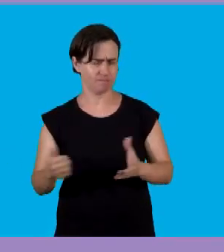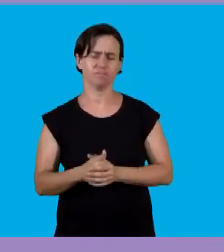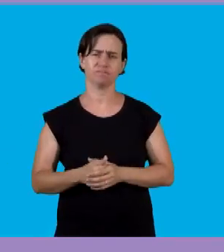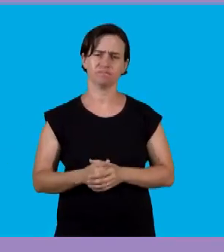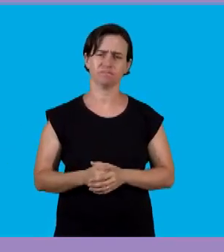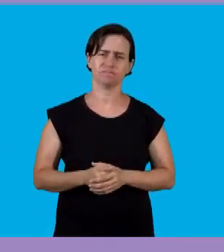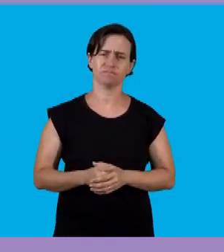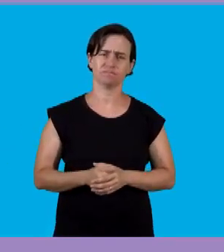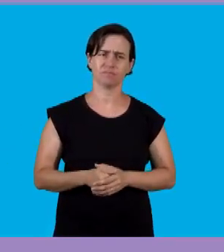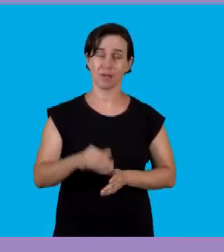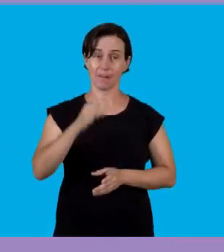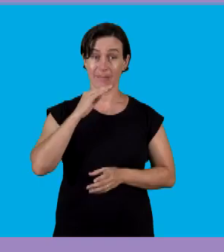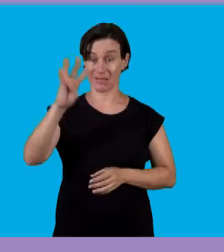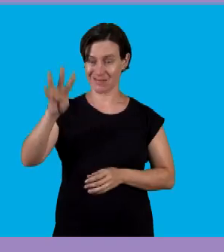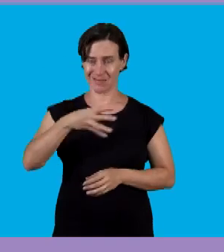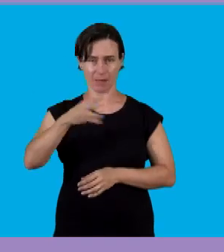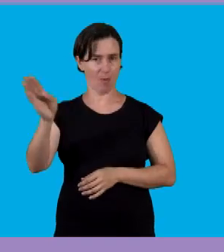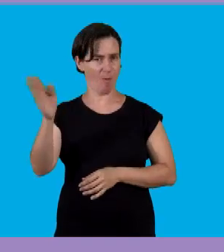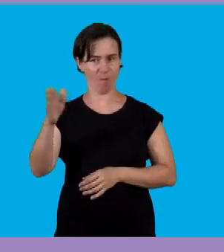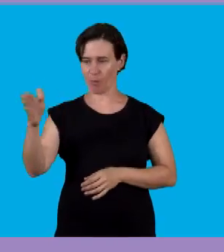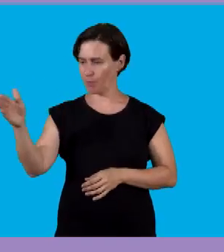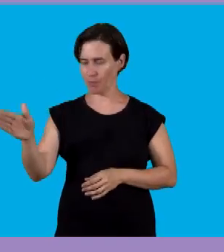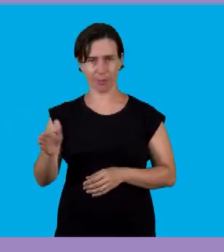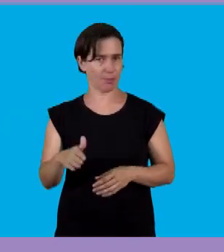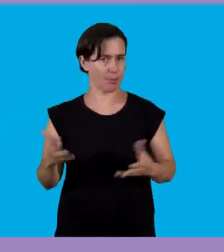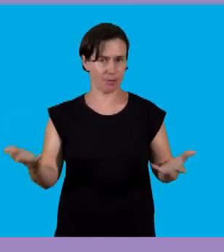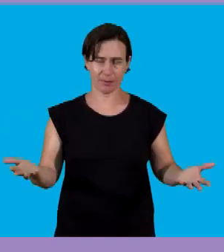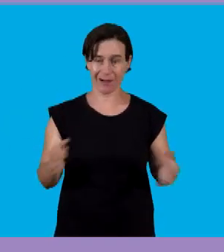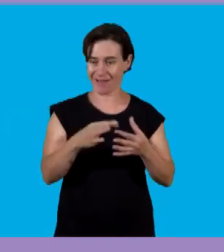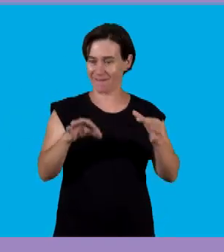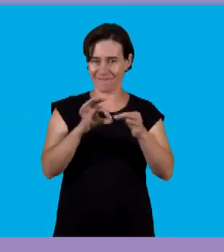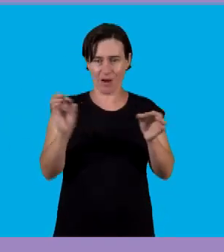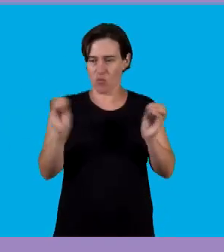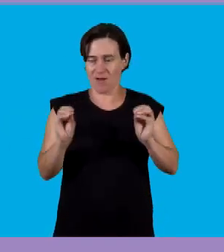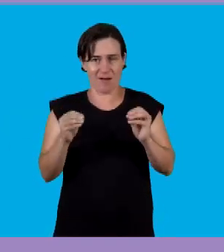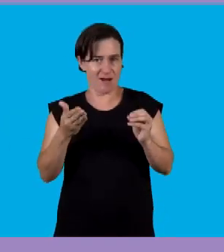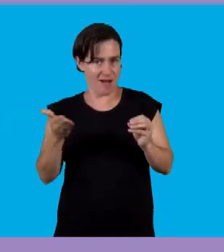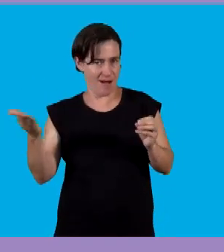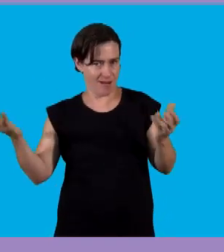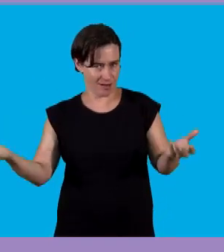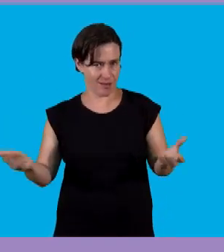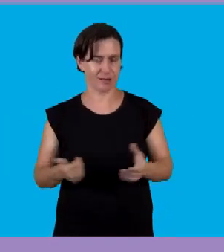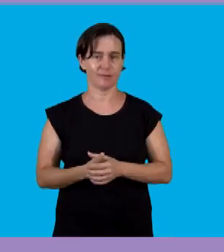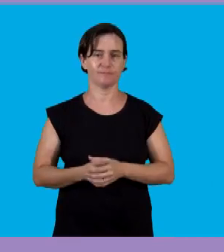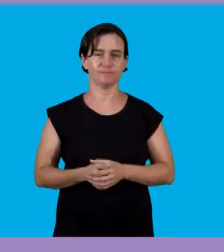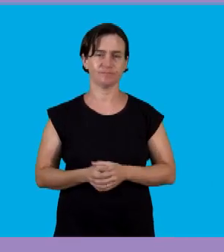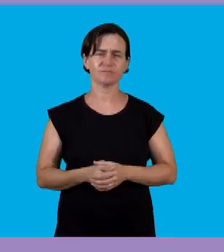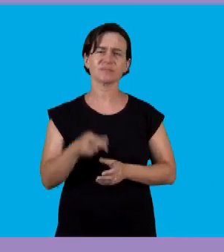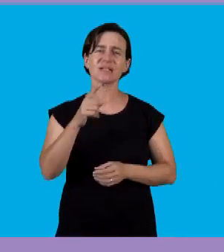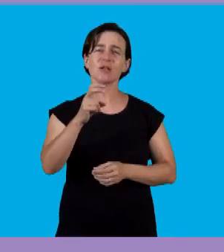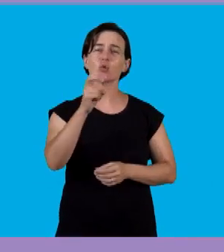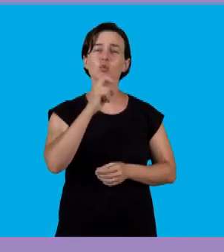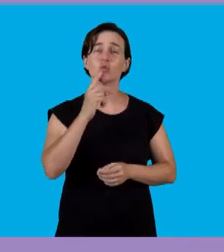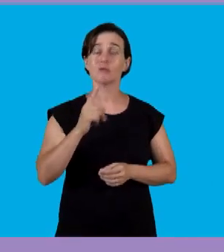there, our table has not been written, or the input values have not been written in there, but we are told